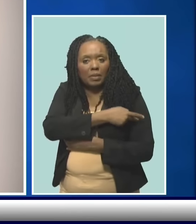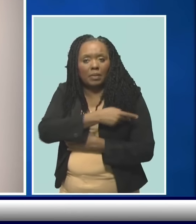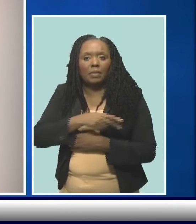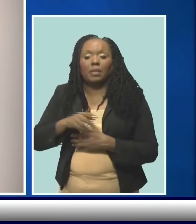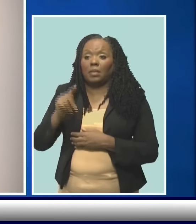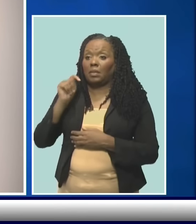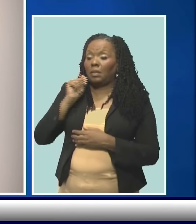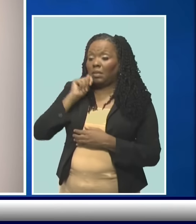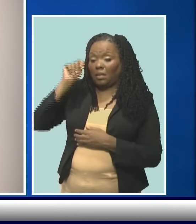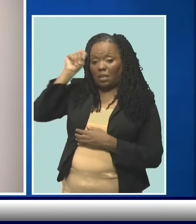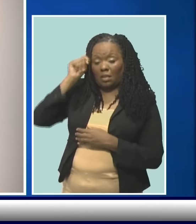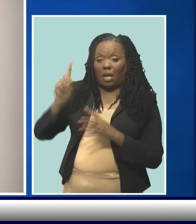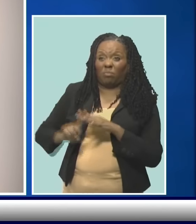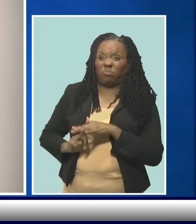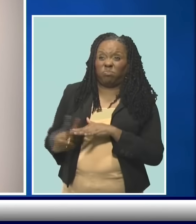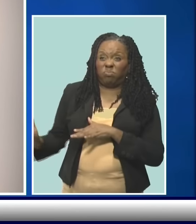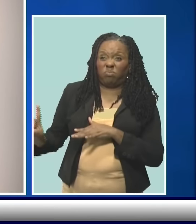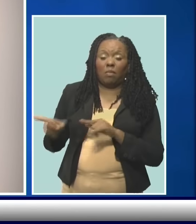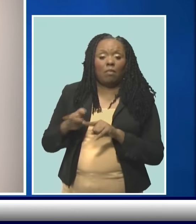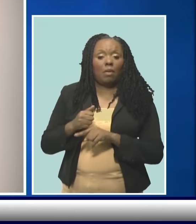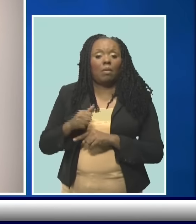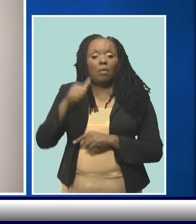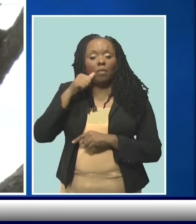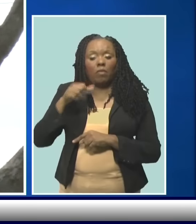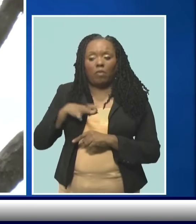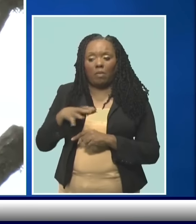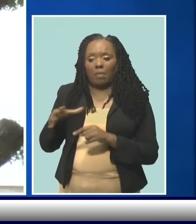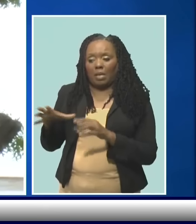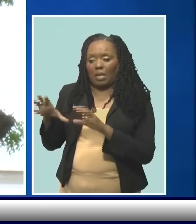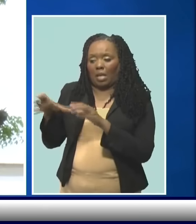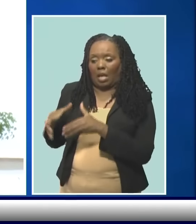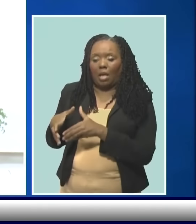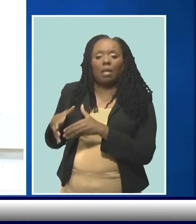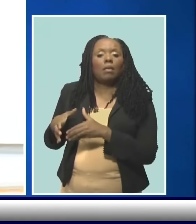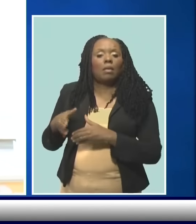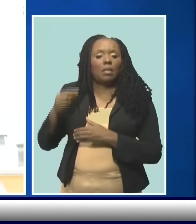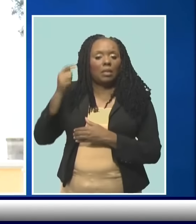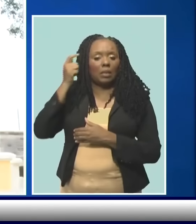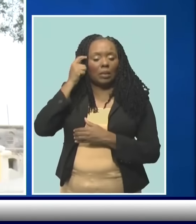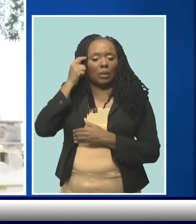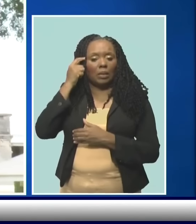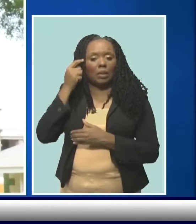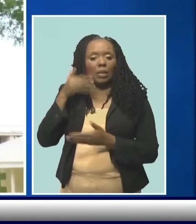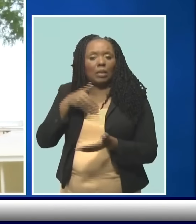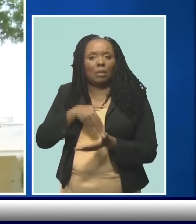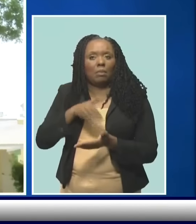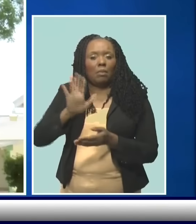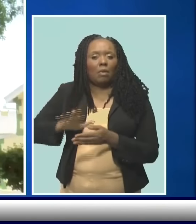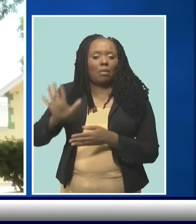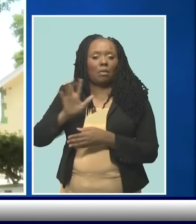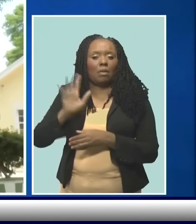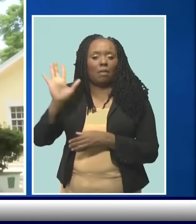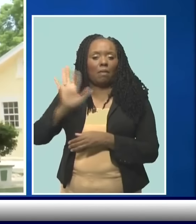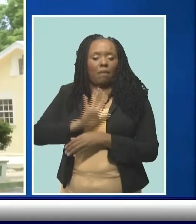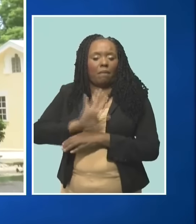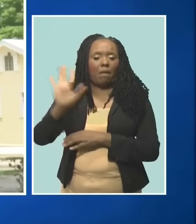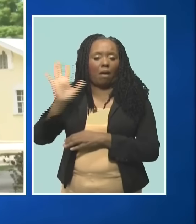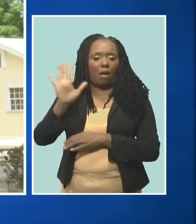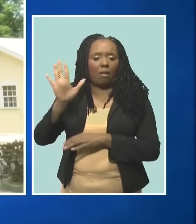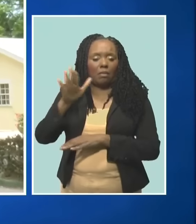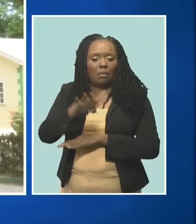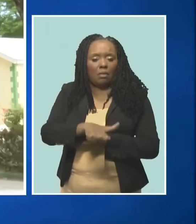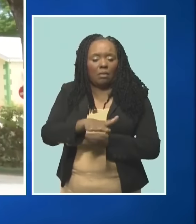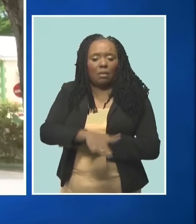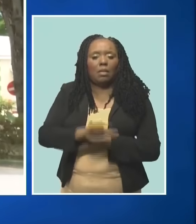had reportedly escaped from the female admissions ward of the psychiatric hospital about 5 p.m. on Monday, July